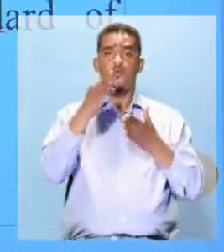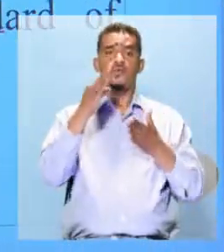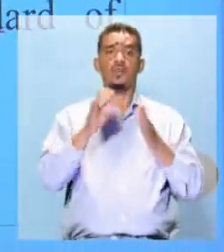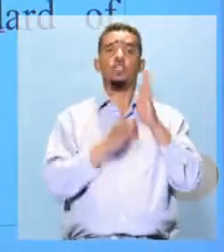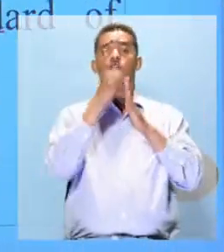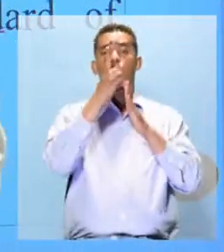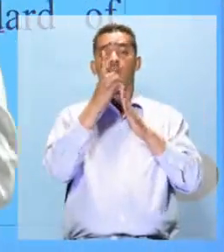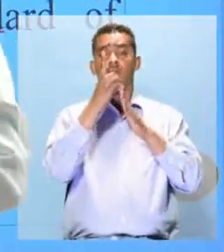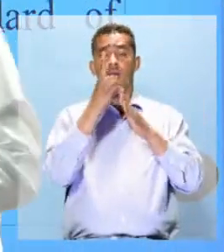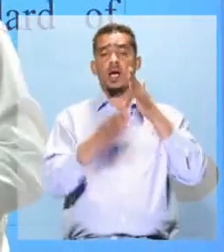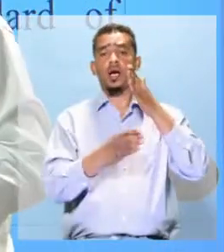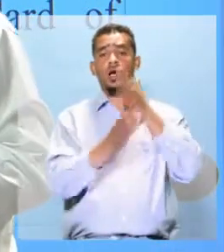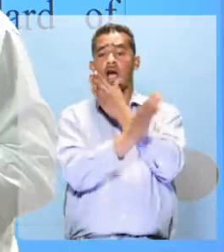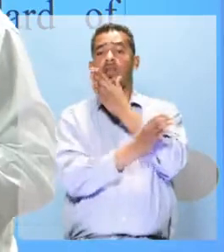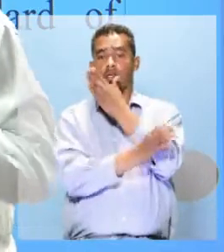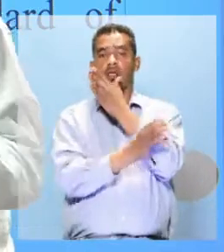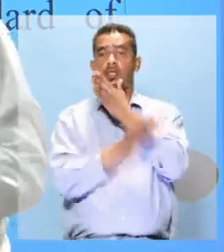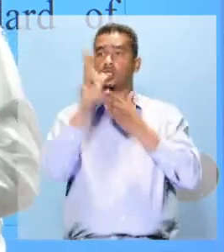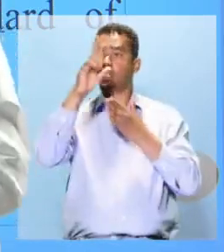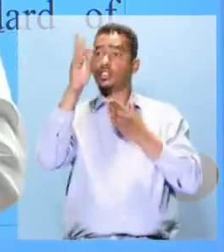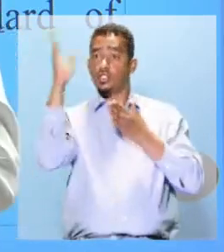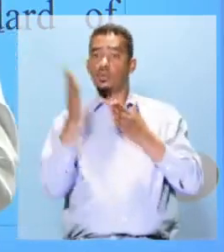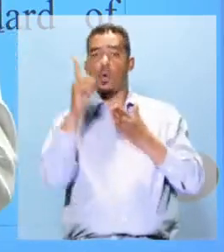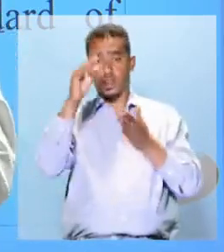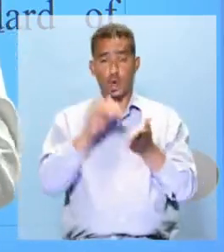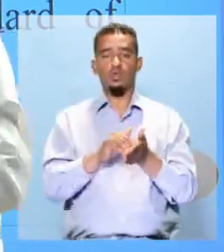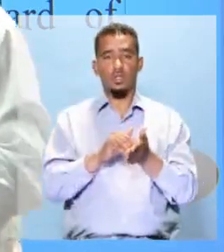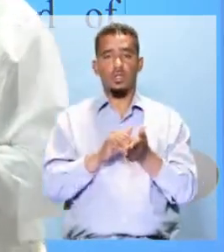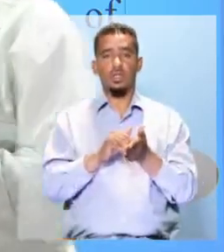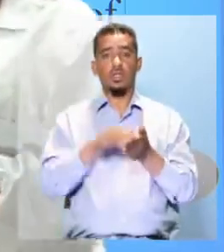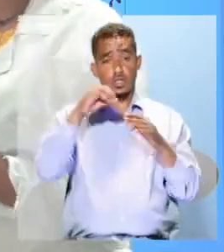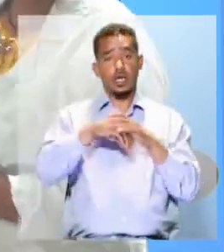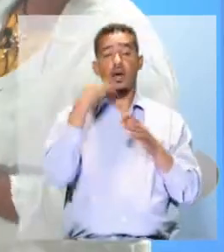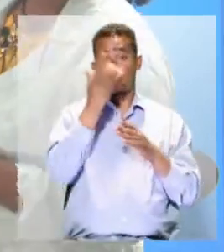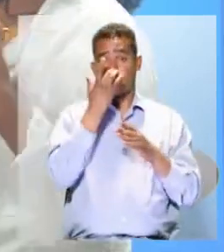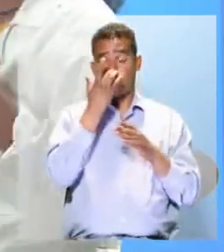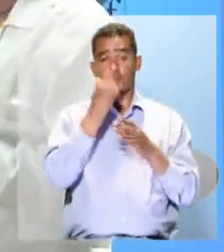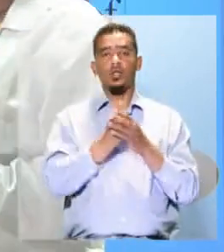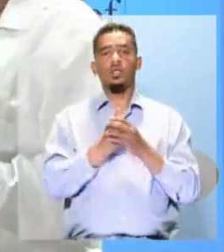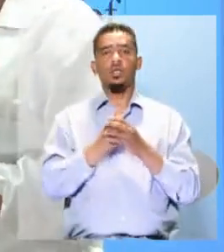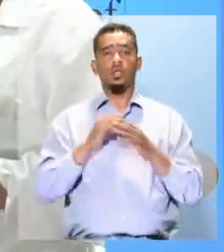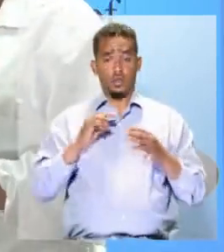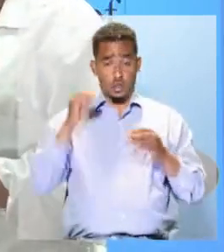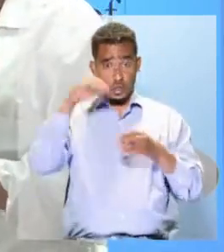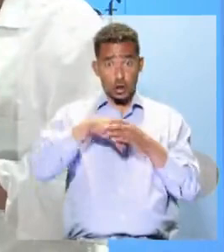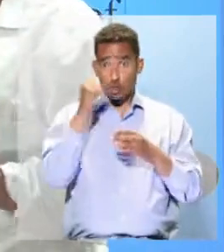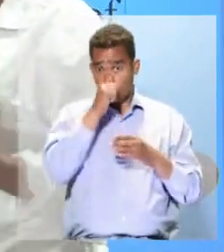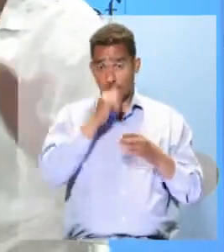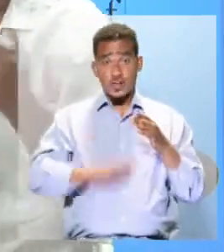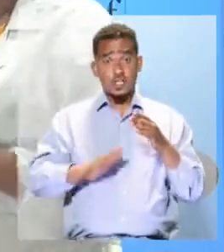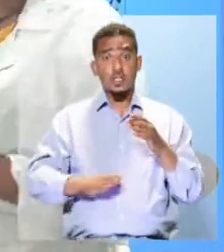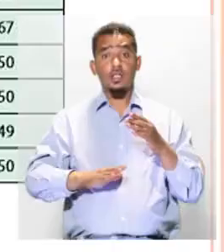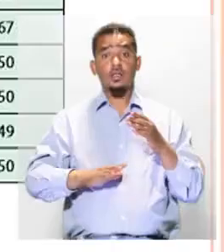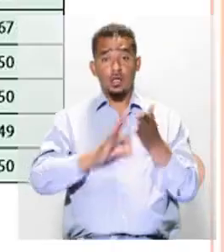is 36 per 1,000. So fertility rate is very high in Africa. And also in Ethiopia, fertility rate